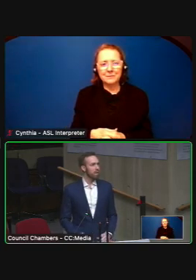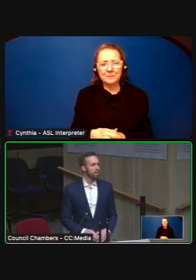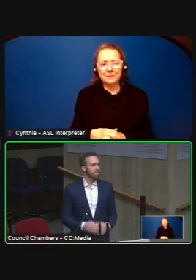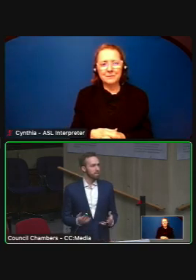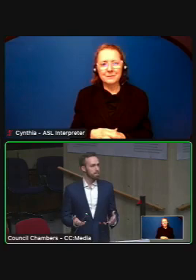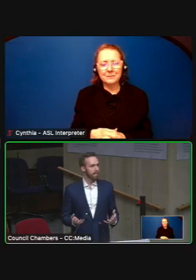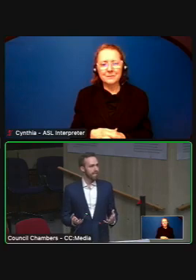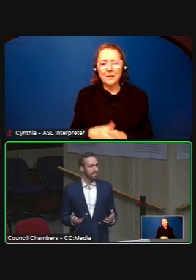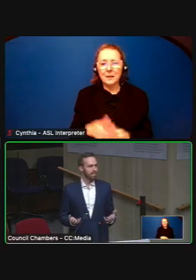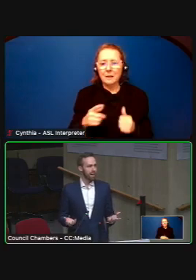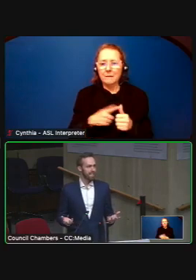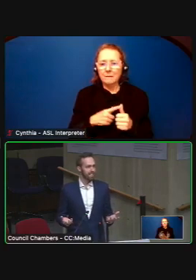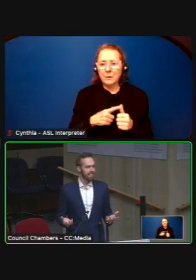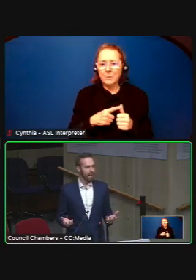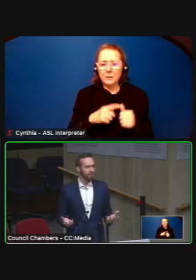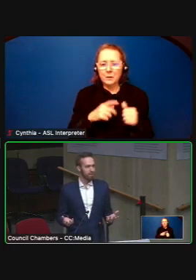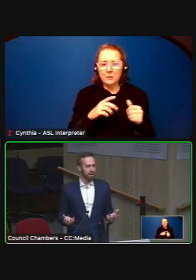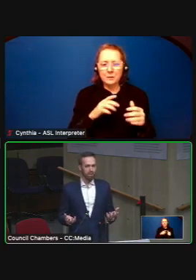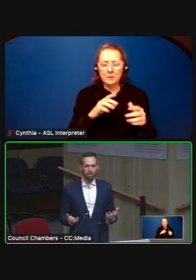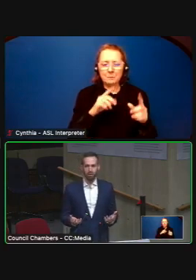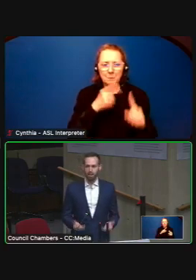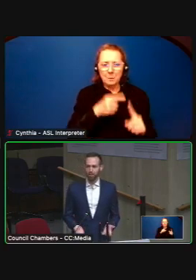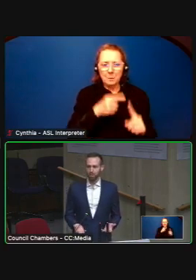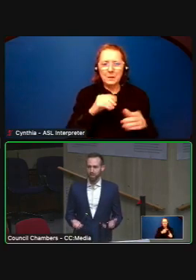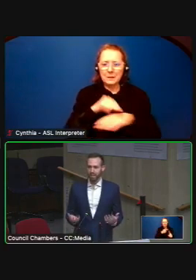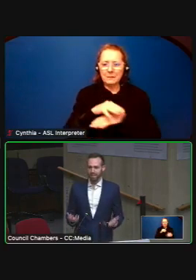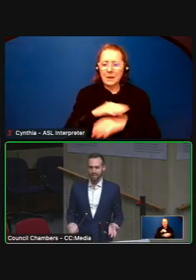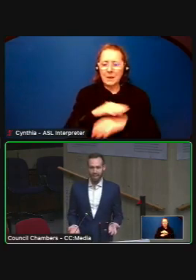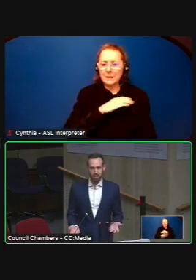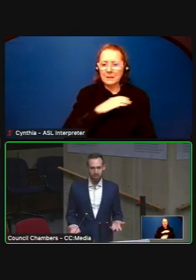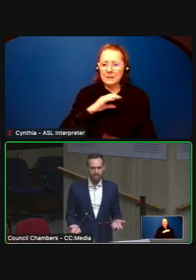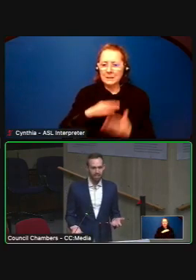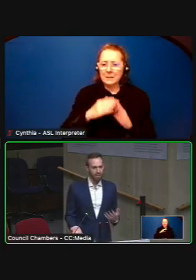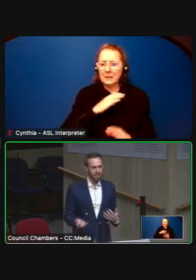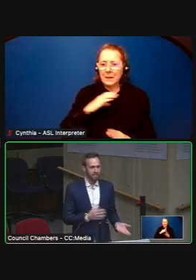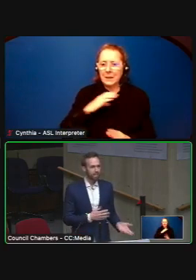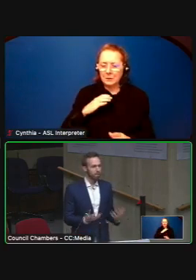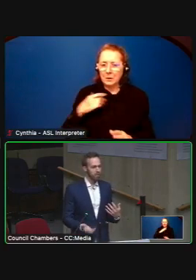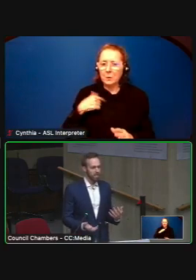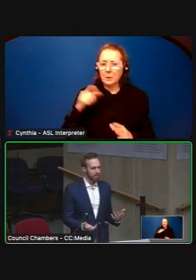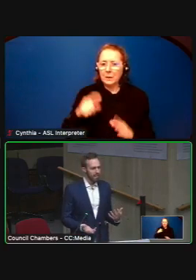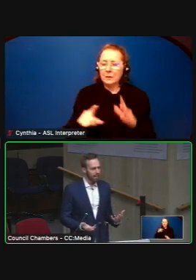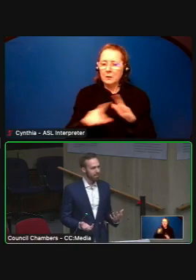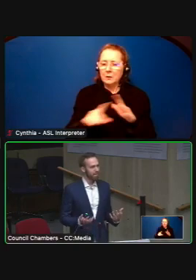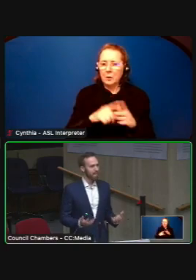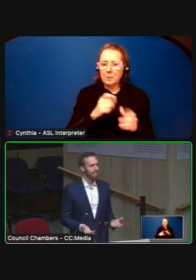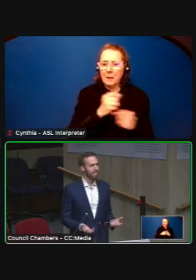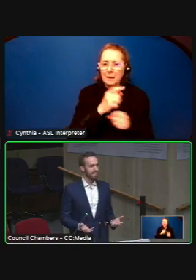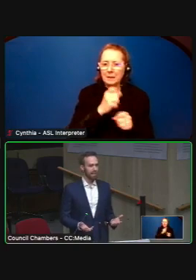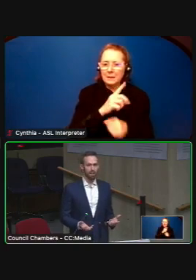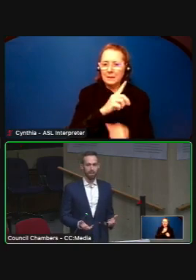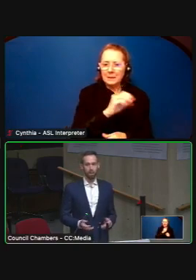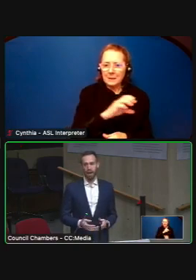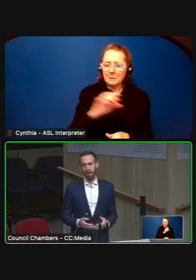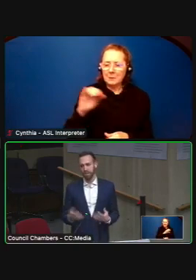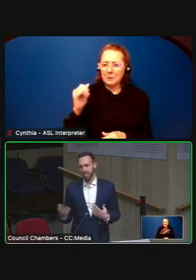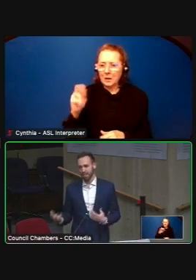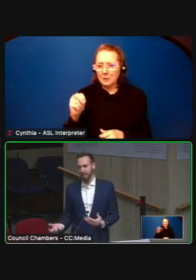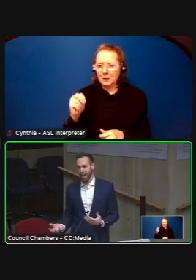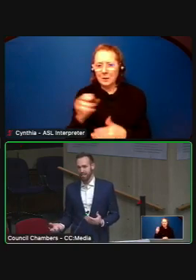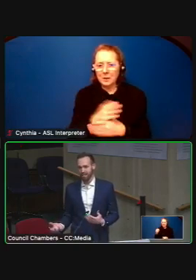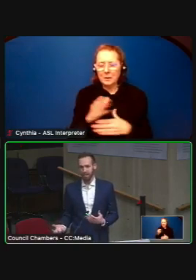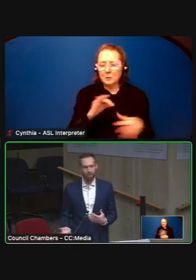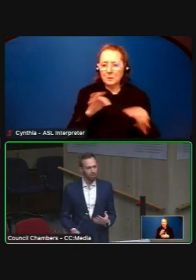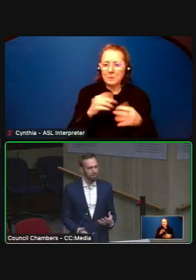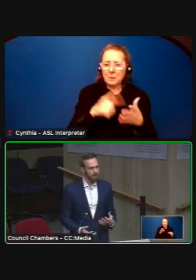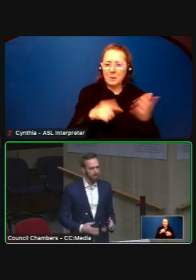So the first bucket is advising City Council. So we want to make sure we're here at least annually, either in the December, January timeframe like this, to talk about what happened in the year